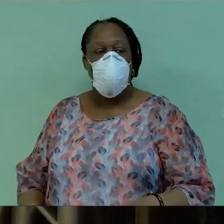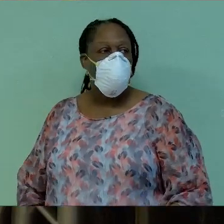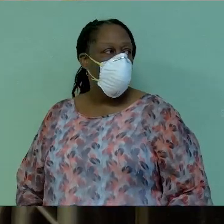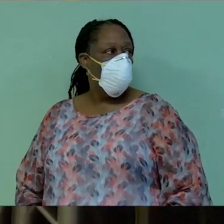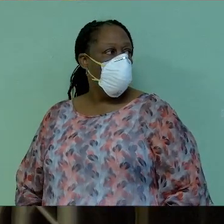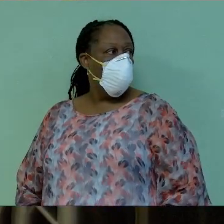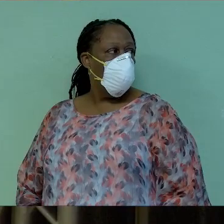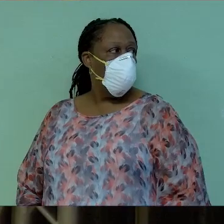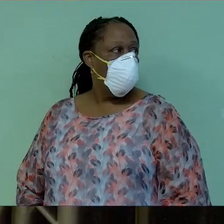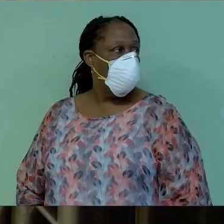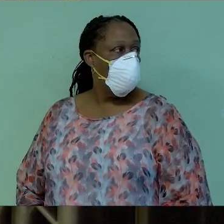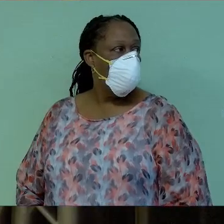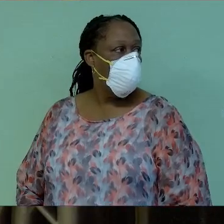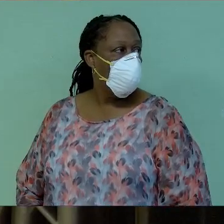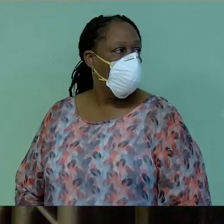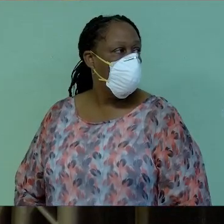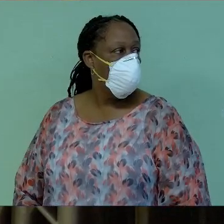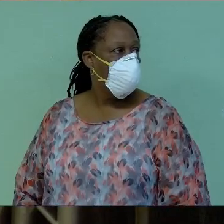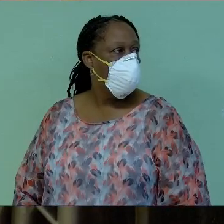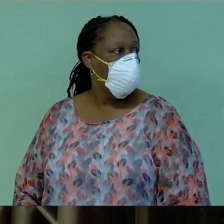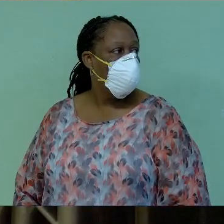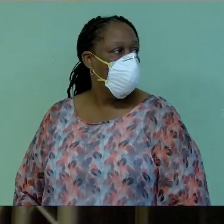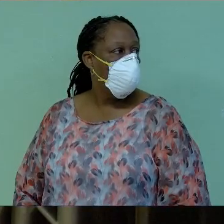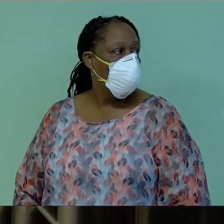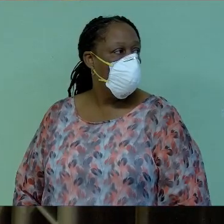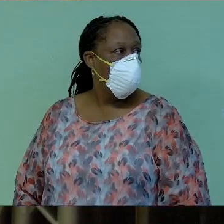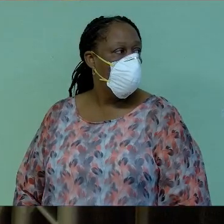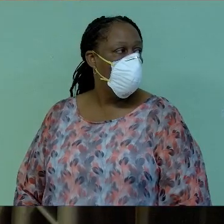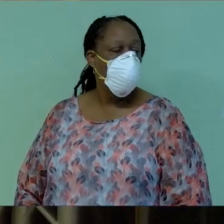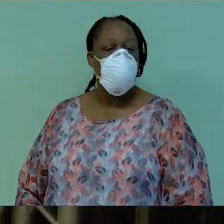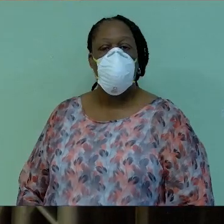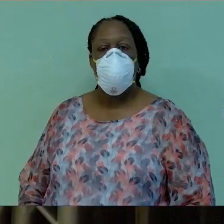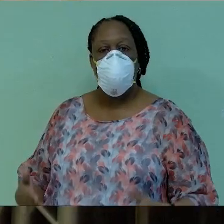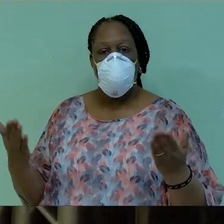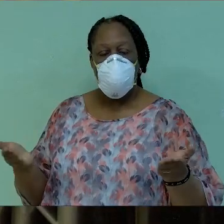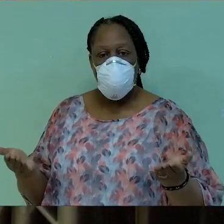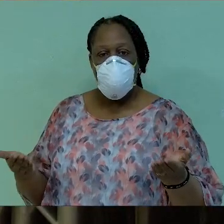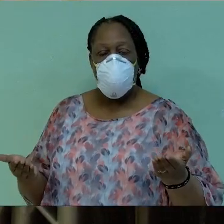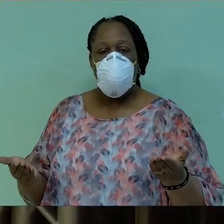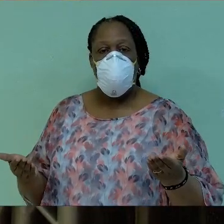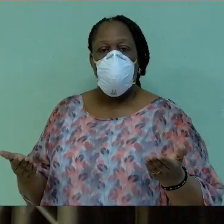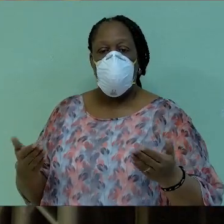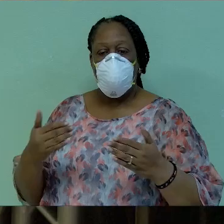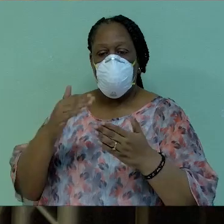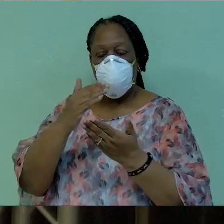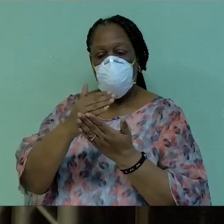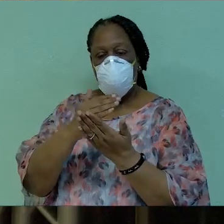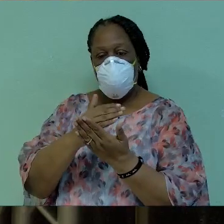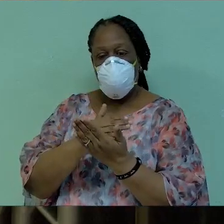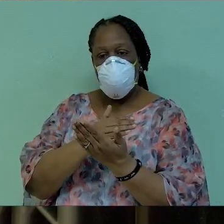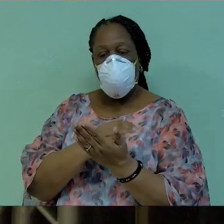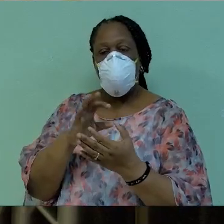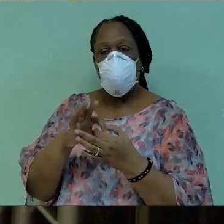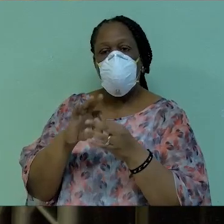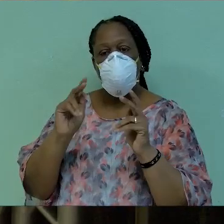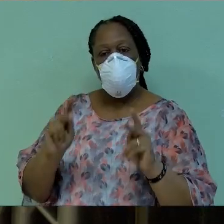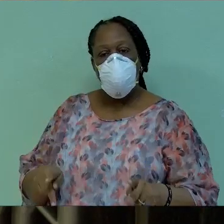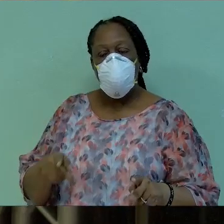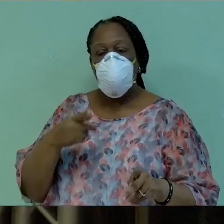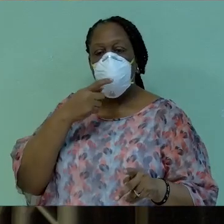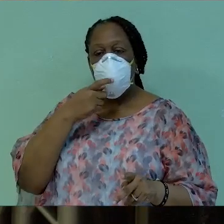We would have formulated a list of inmates who were nearing their sentencing,